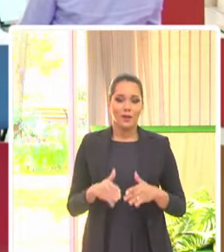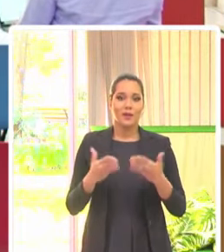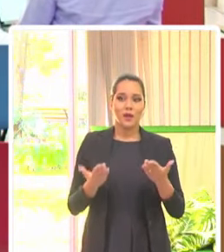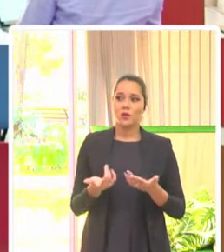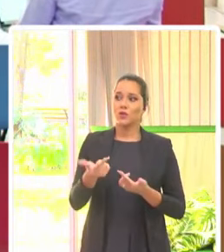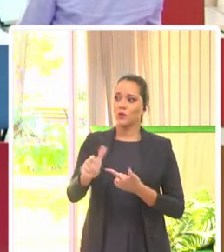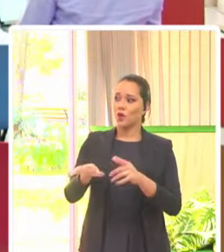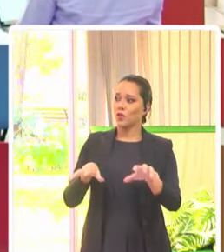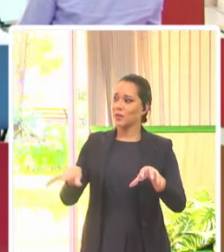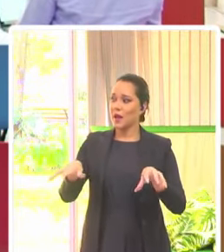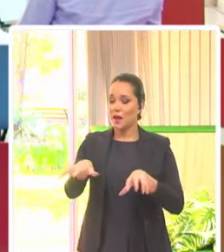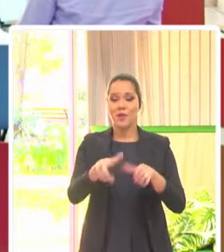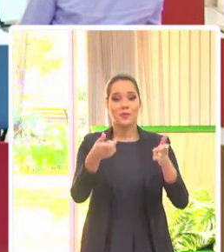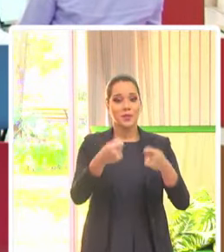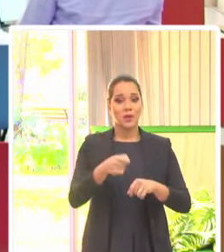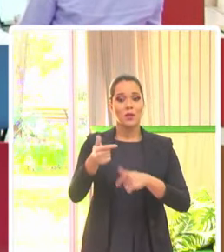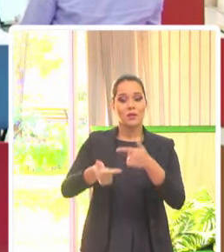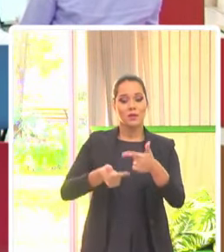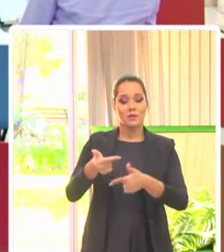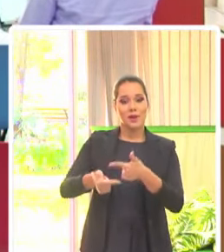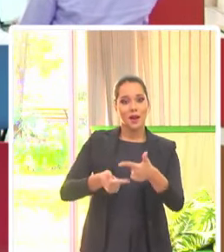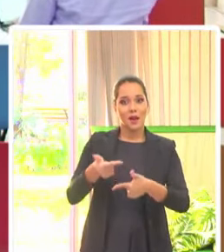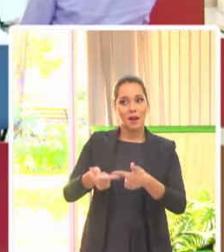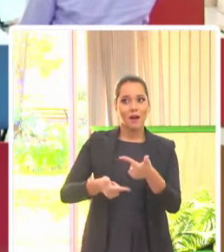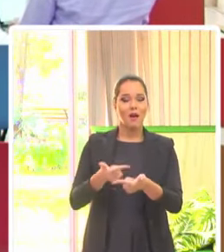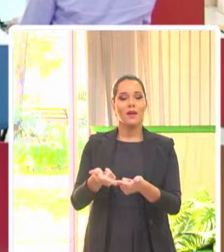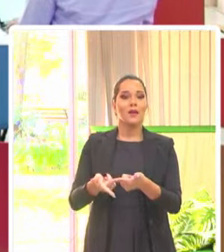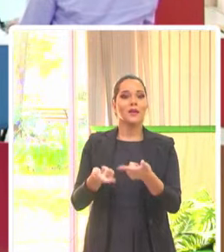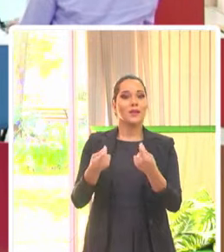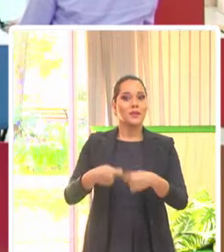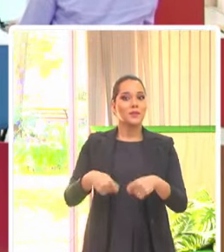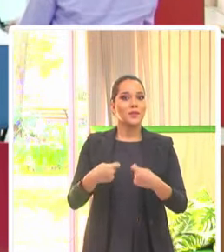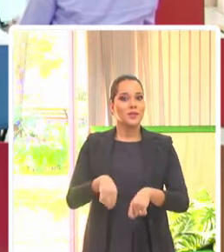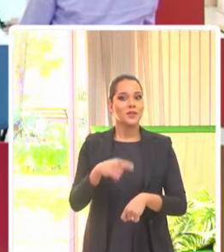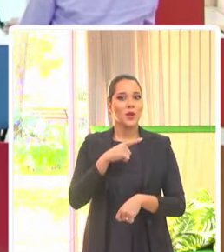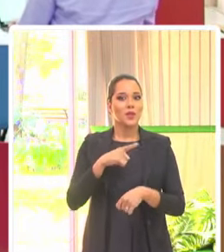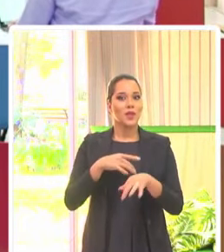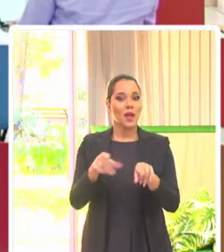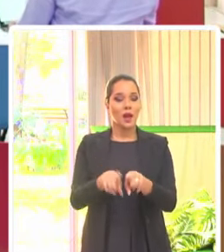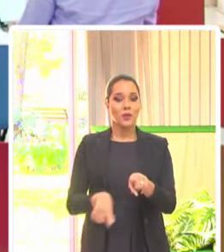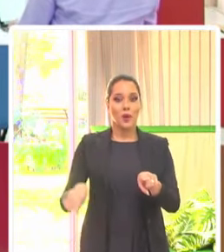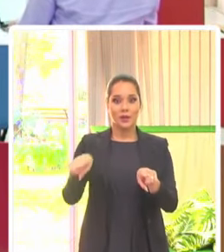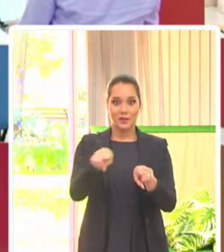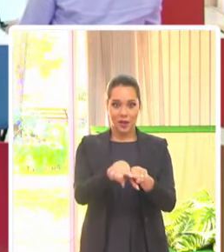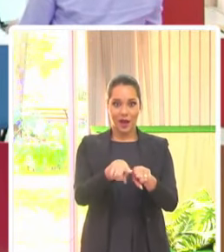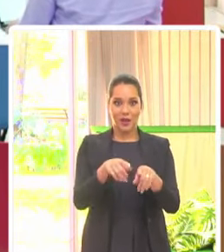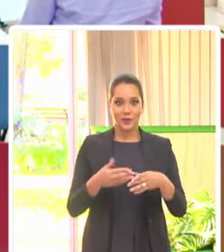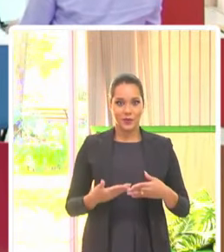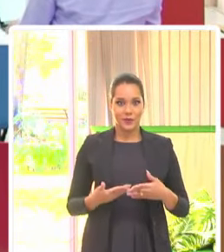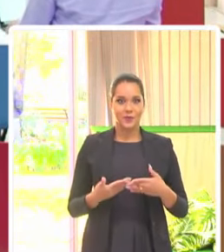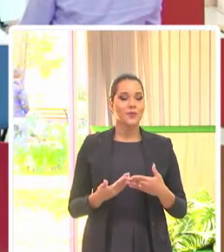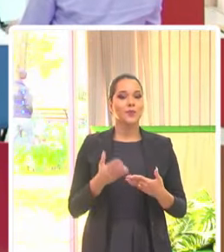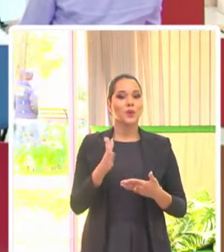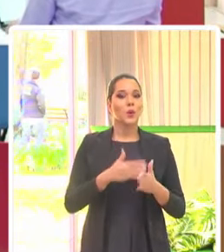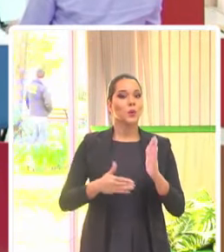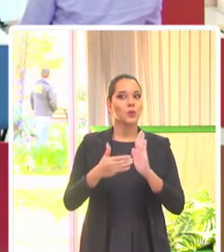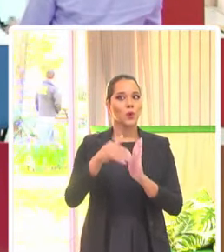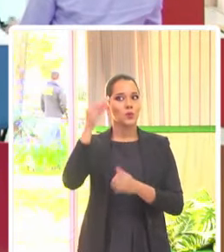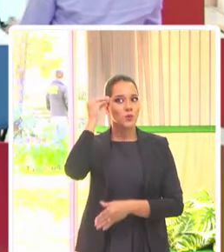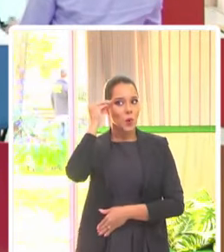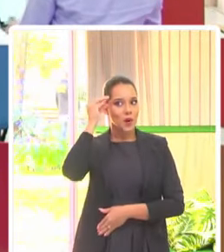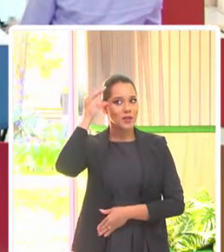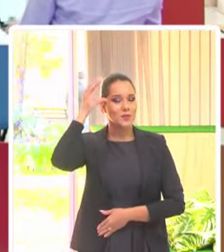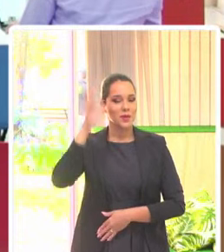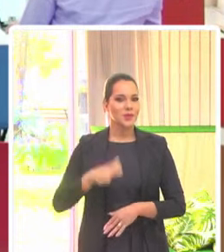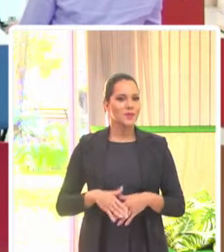need to work, and they have to be updated with this all knowledge, yeah? How did